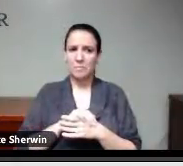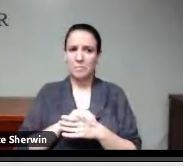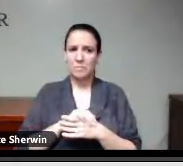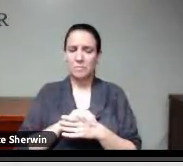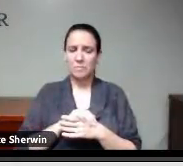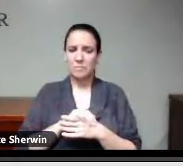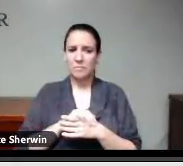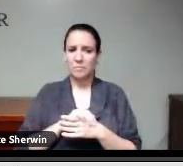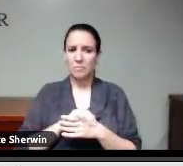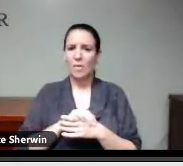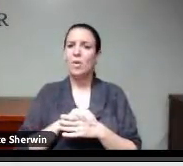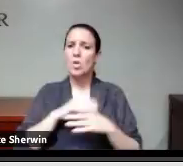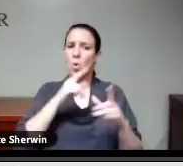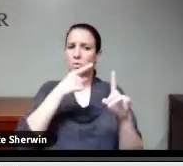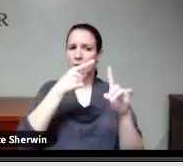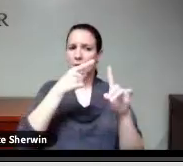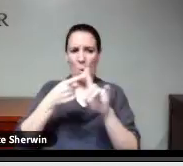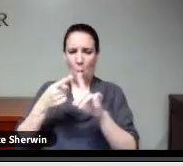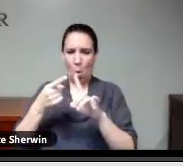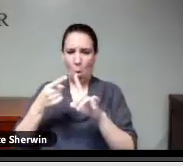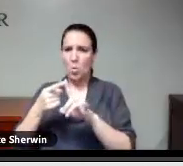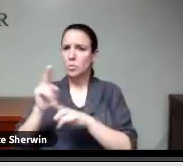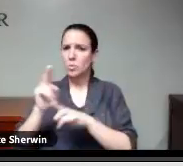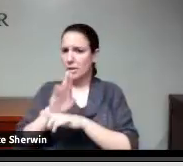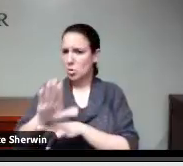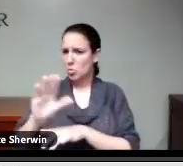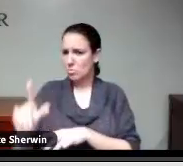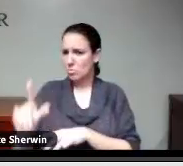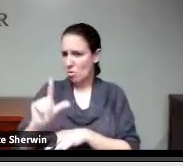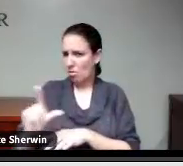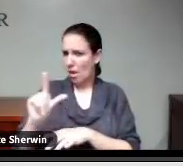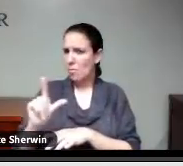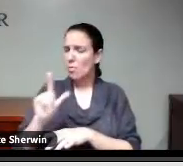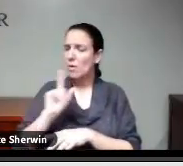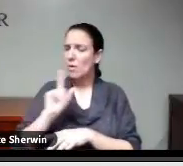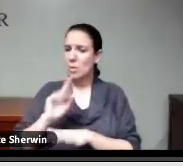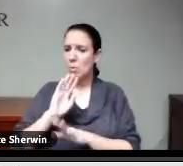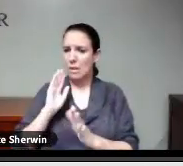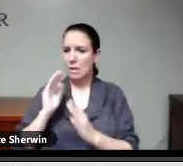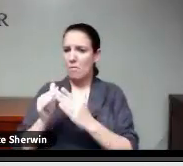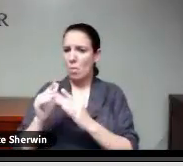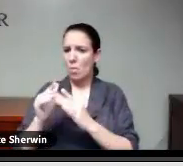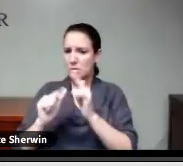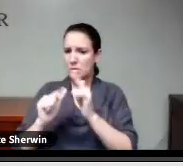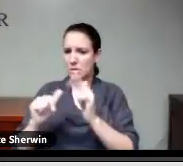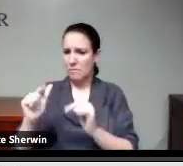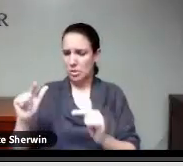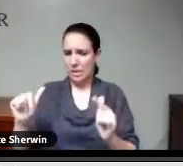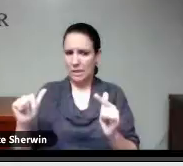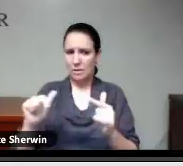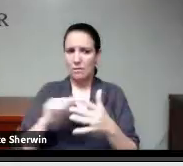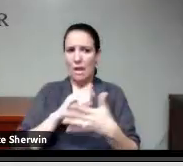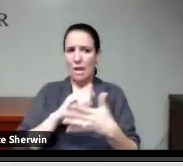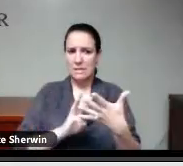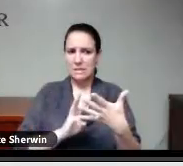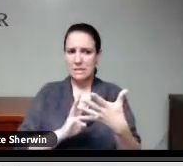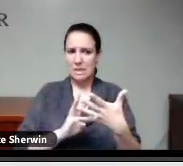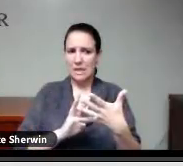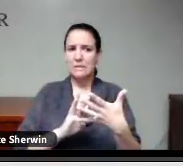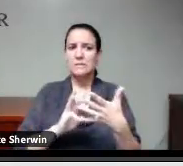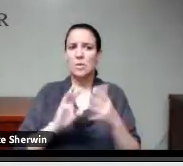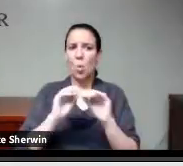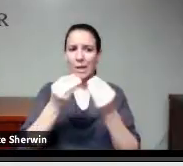library strategic plan that specifically address diversity endeavors. And then organizational culture and